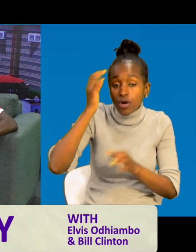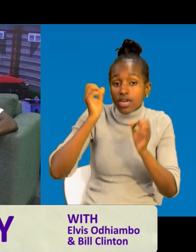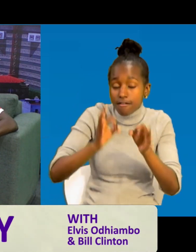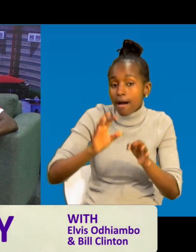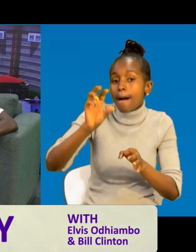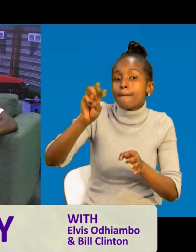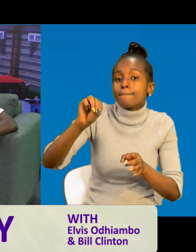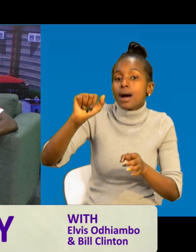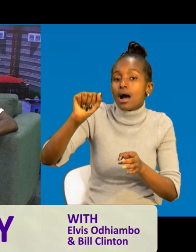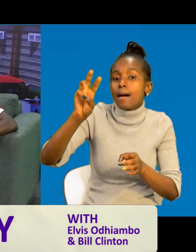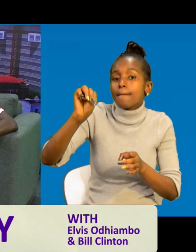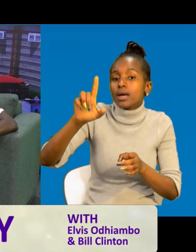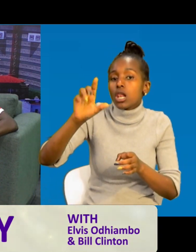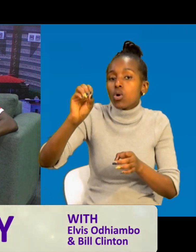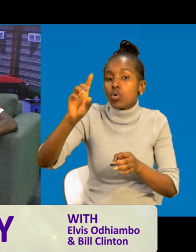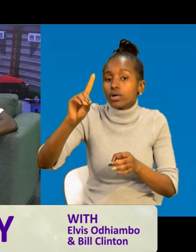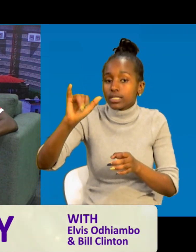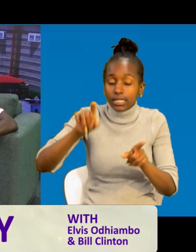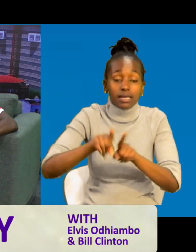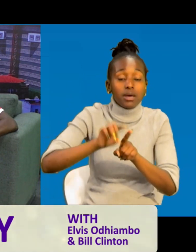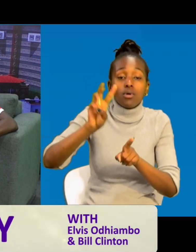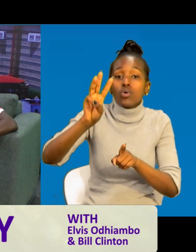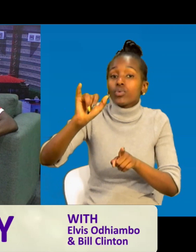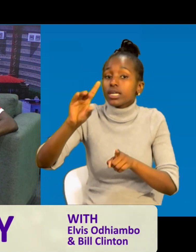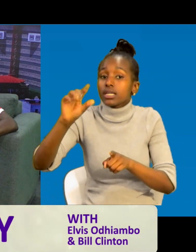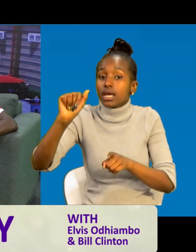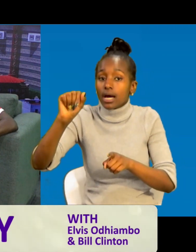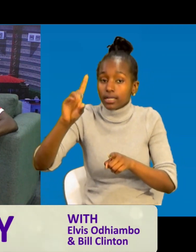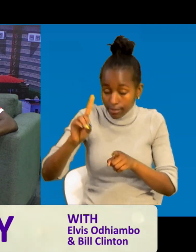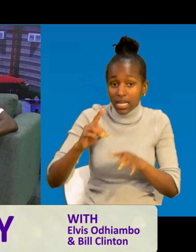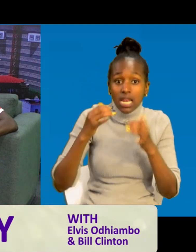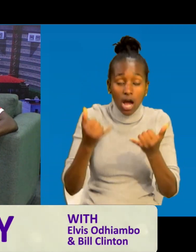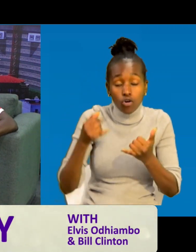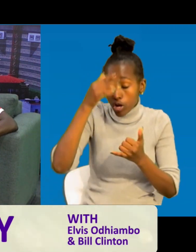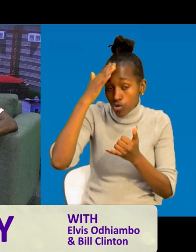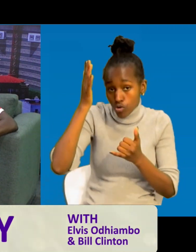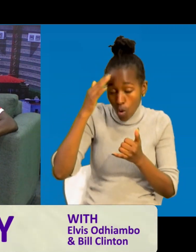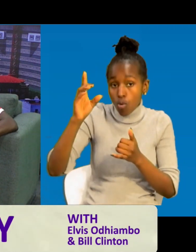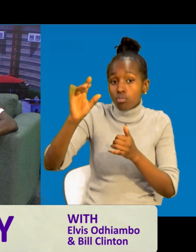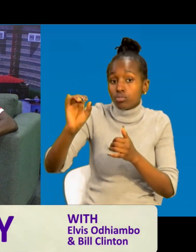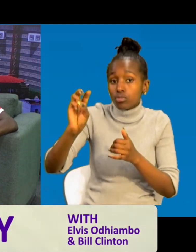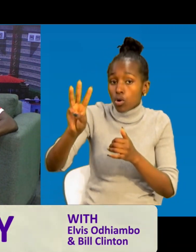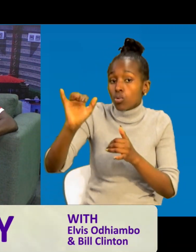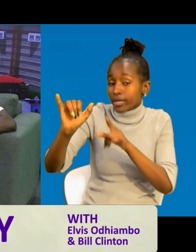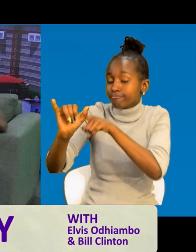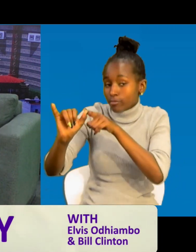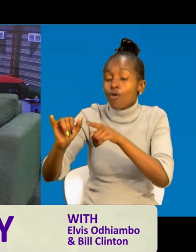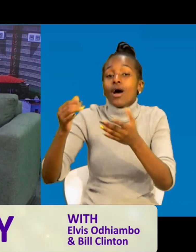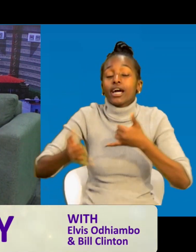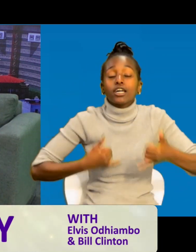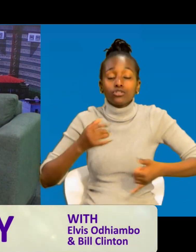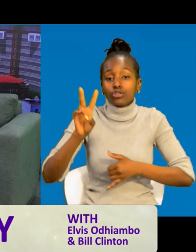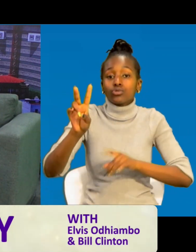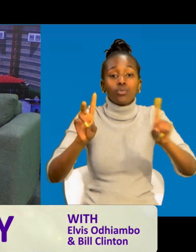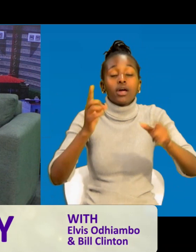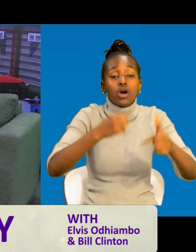or is it Wydad AC? Wydad are enjoying a 2-1 first leg win against Mamelodi Sundowns, but then again in the second leg, both